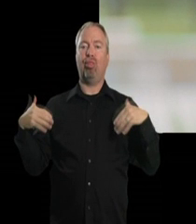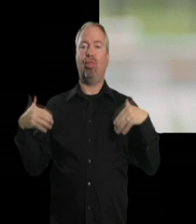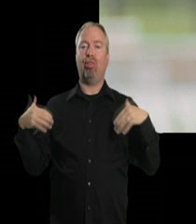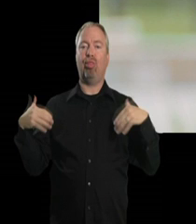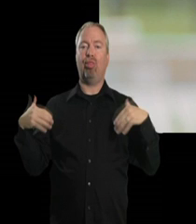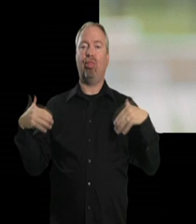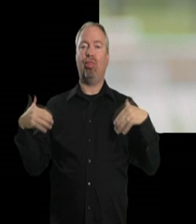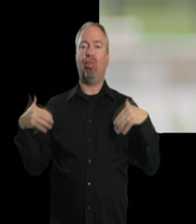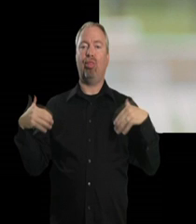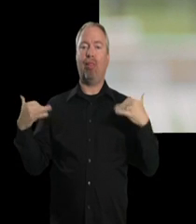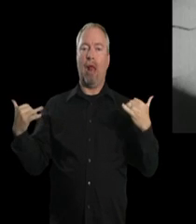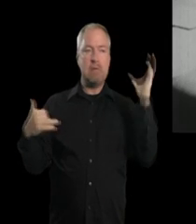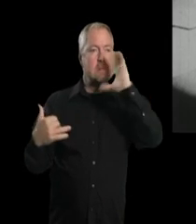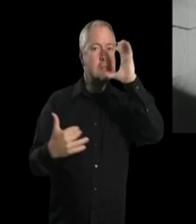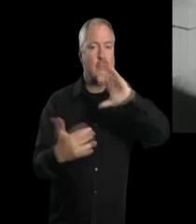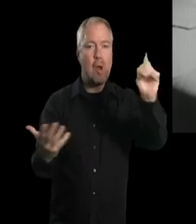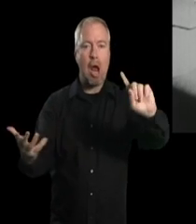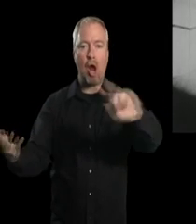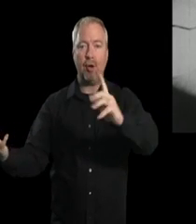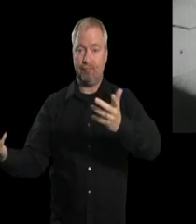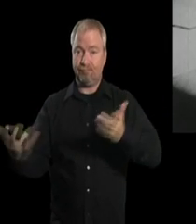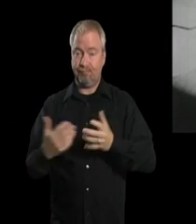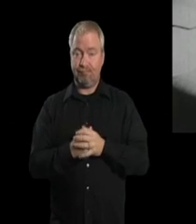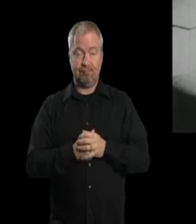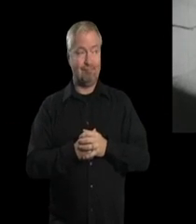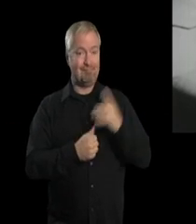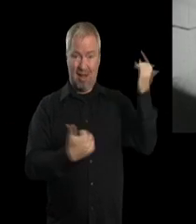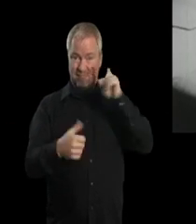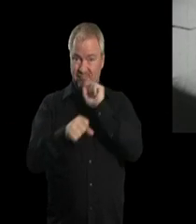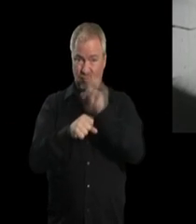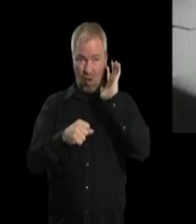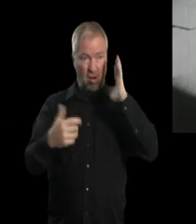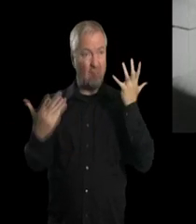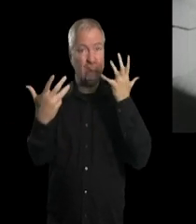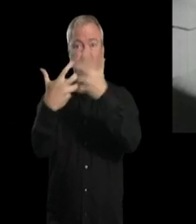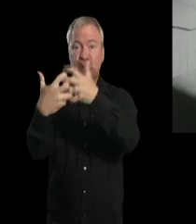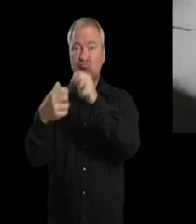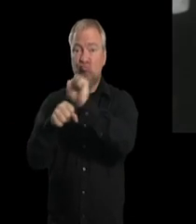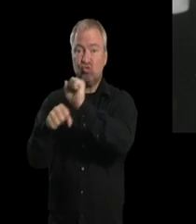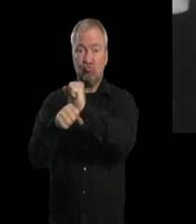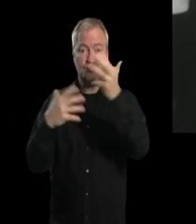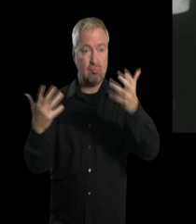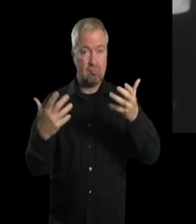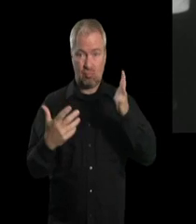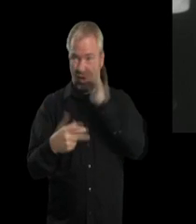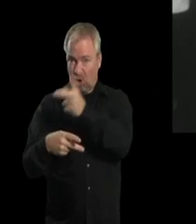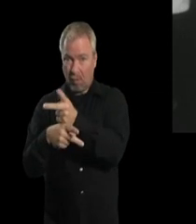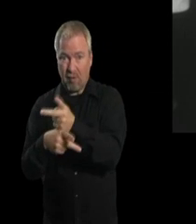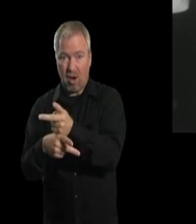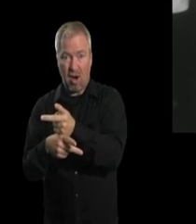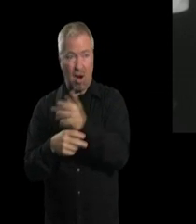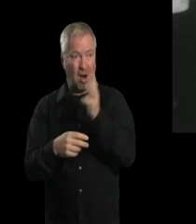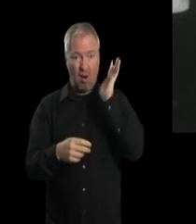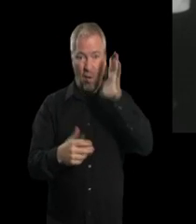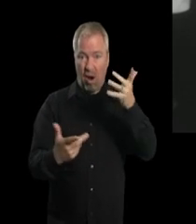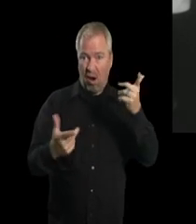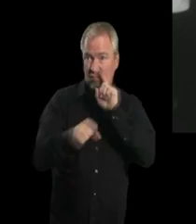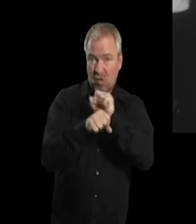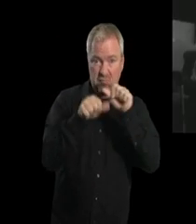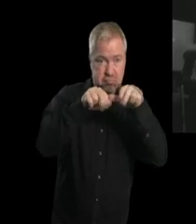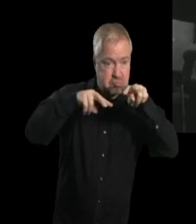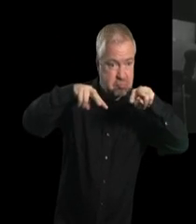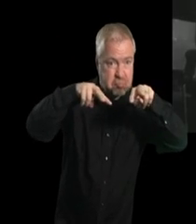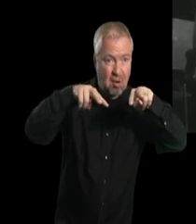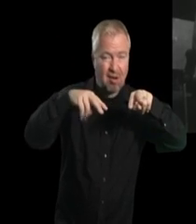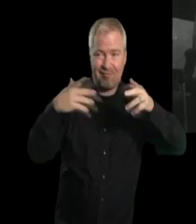man at a drill press. Will they get along with others? I mean my other employees. Don't they need constant watching or